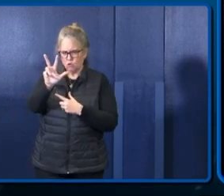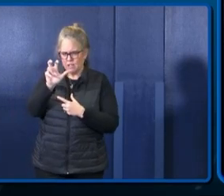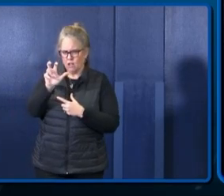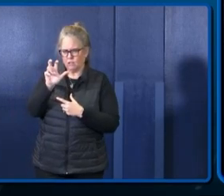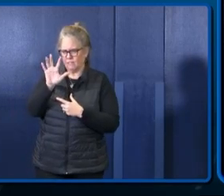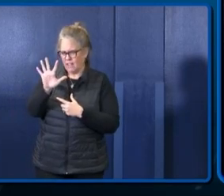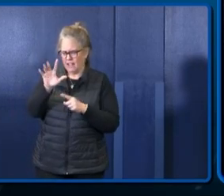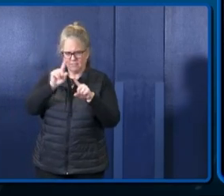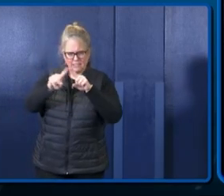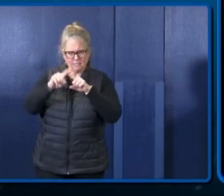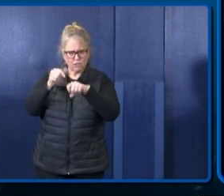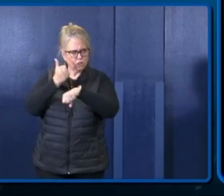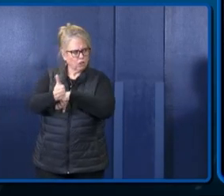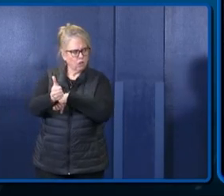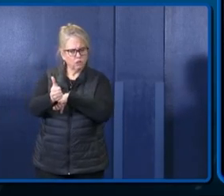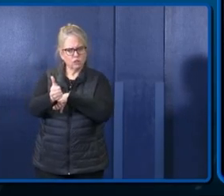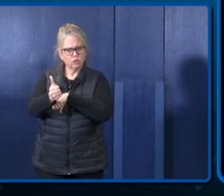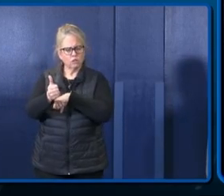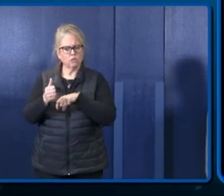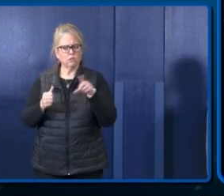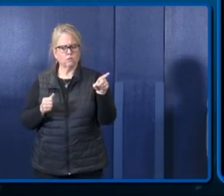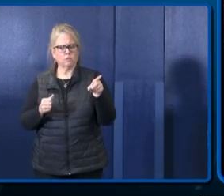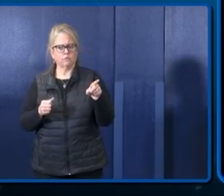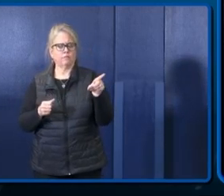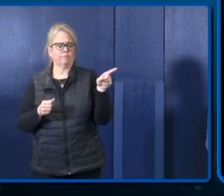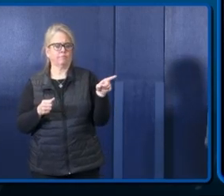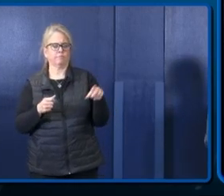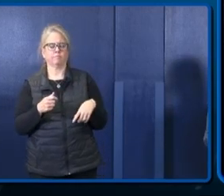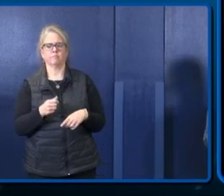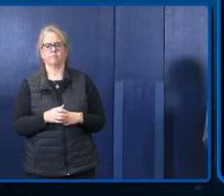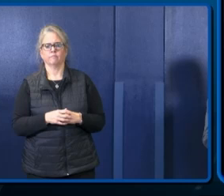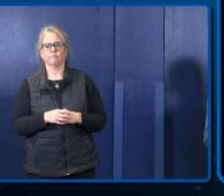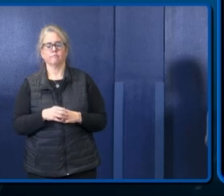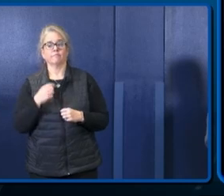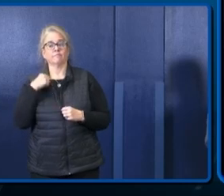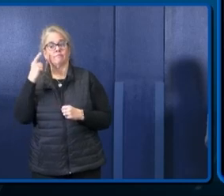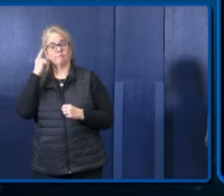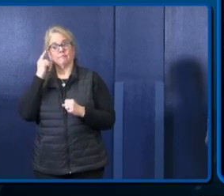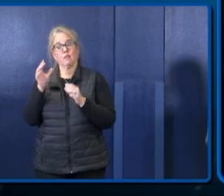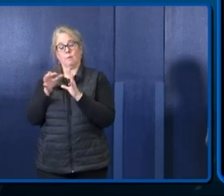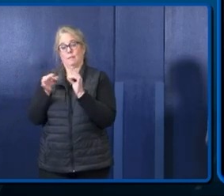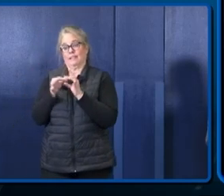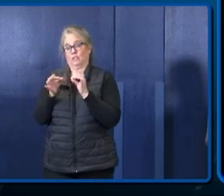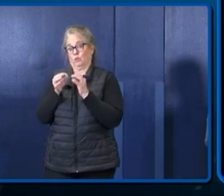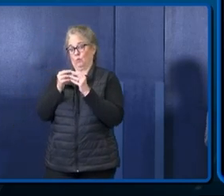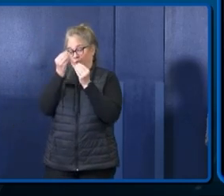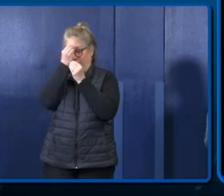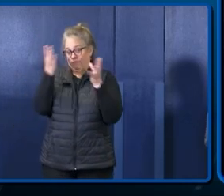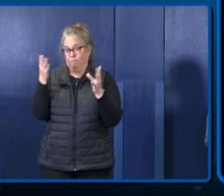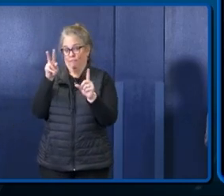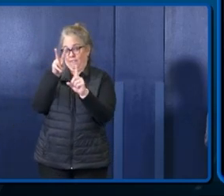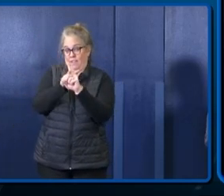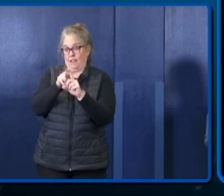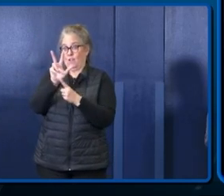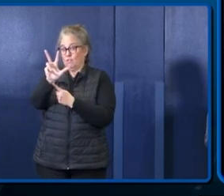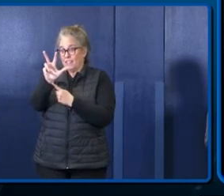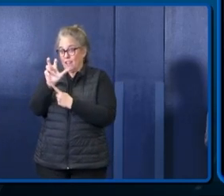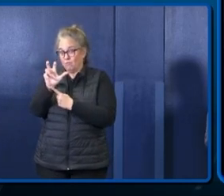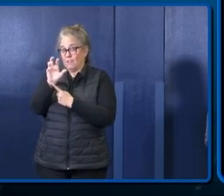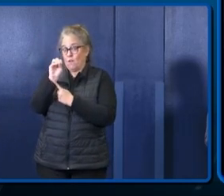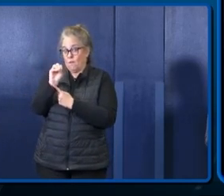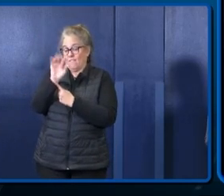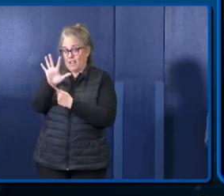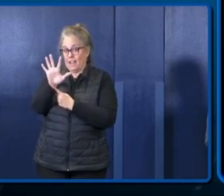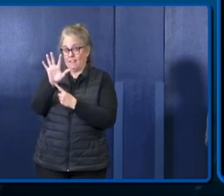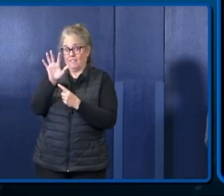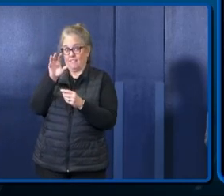different counts? Well, I think the message that we sent is obviously when you file 305 counts in a case, that tells